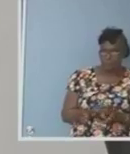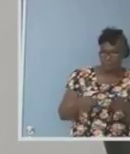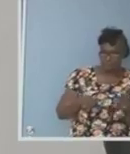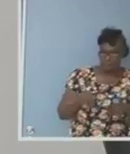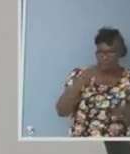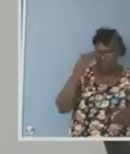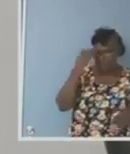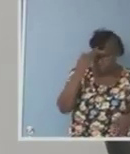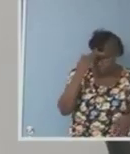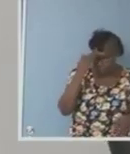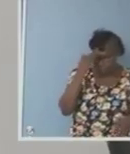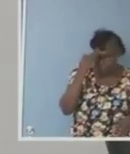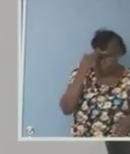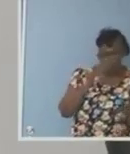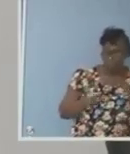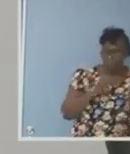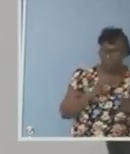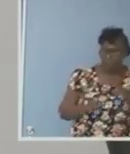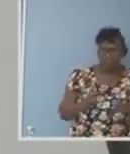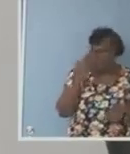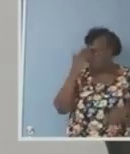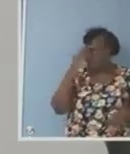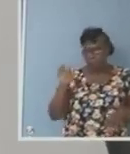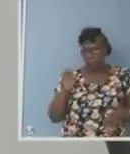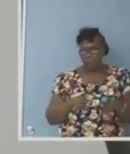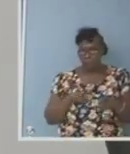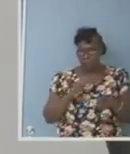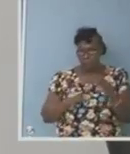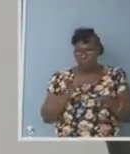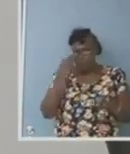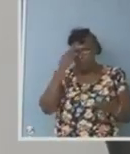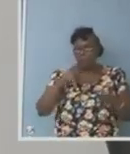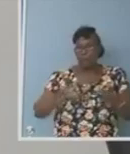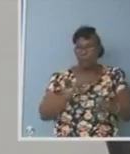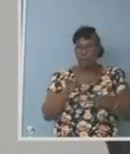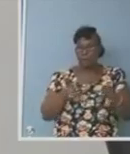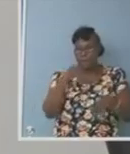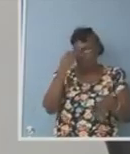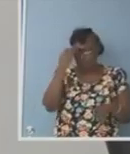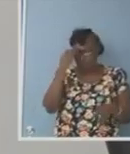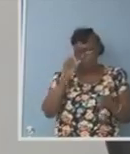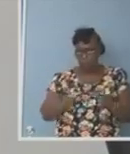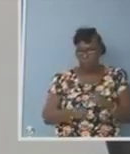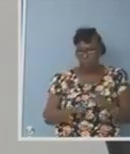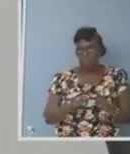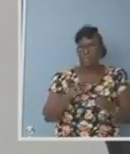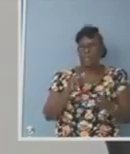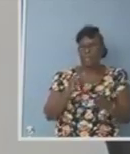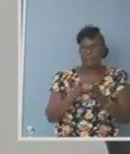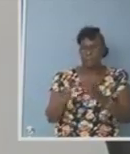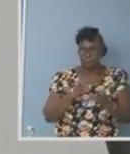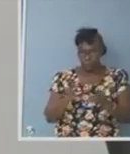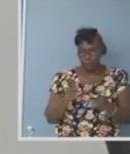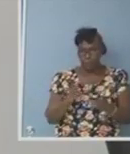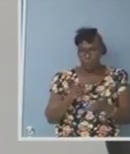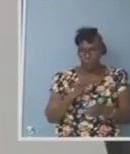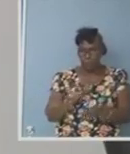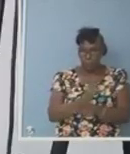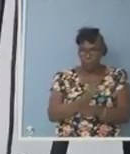occurrence, whether they came in without public health being aware of it, so that we can do the necessaries in the public interest.